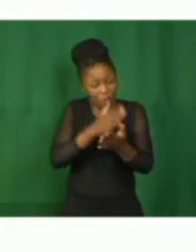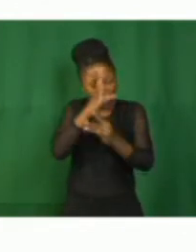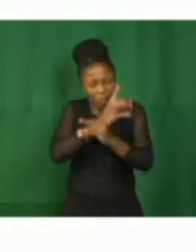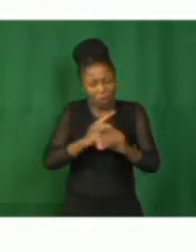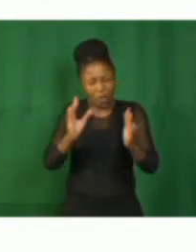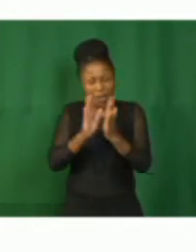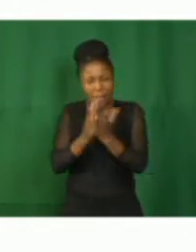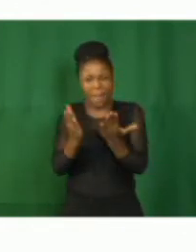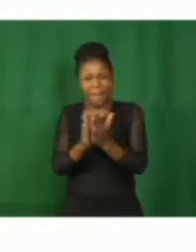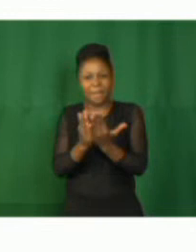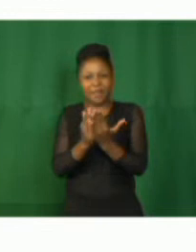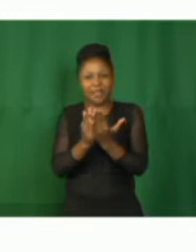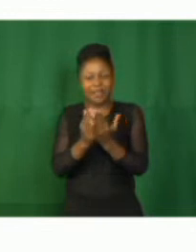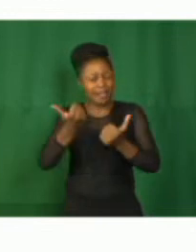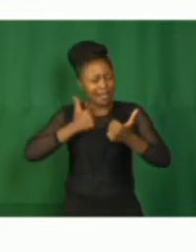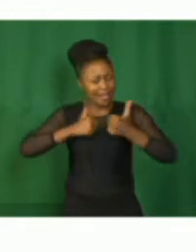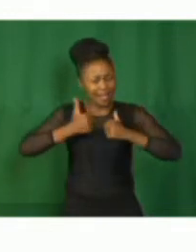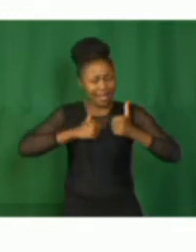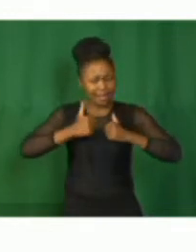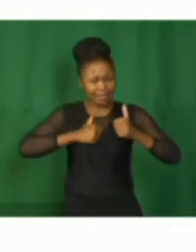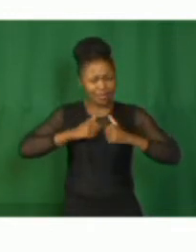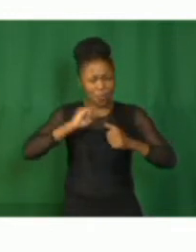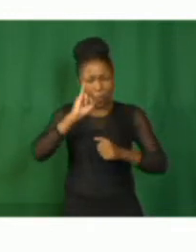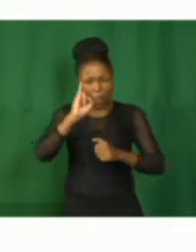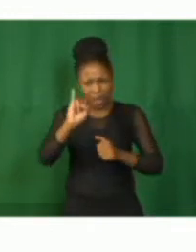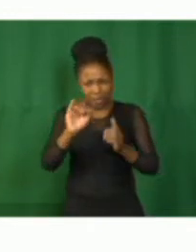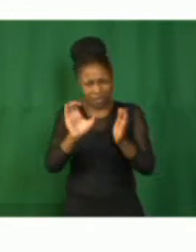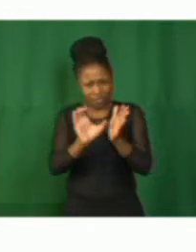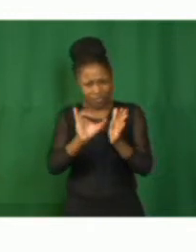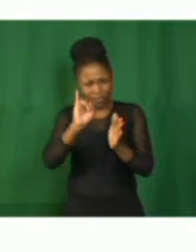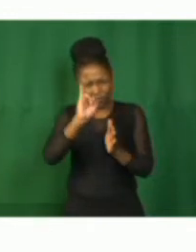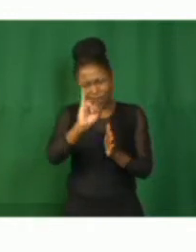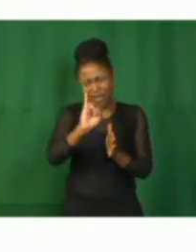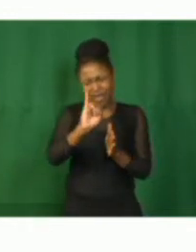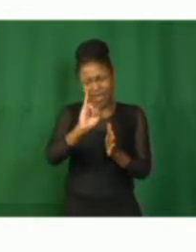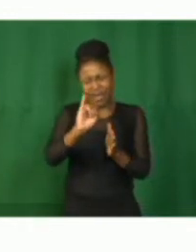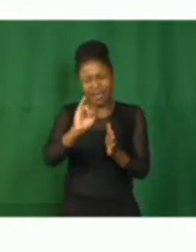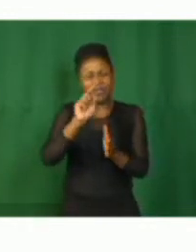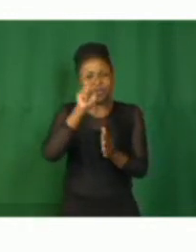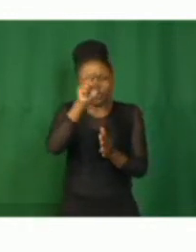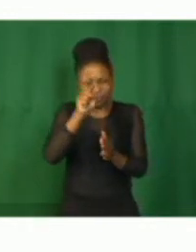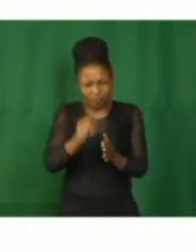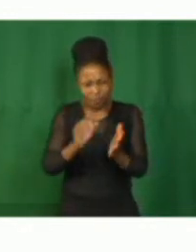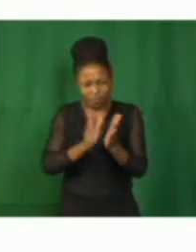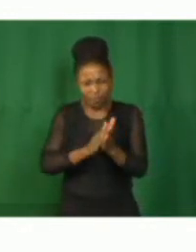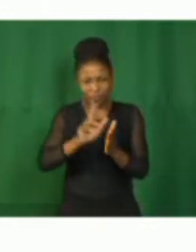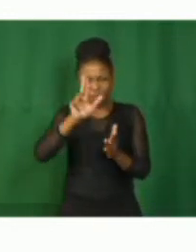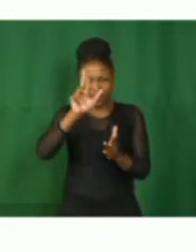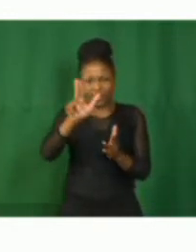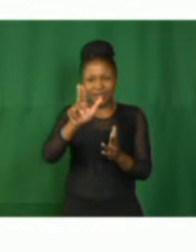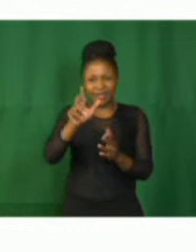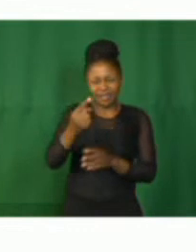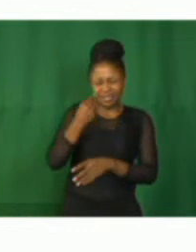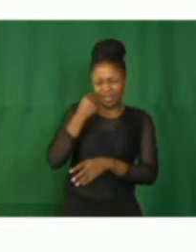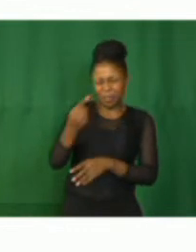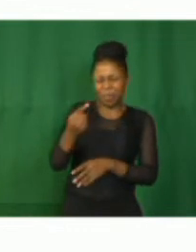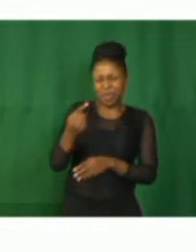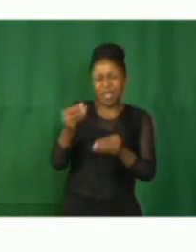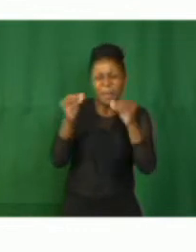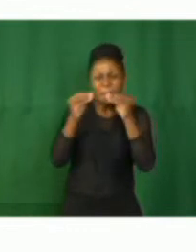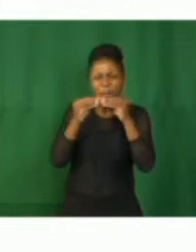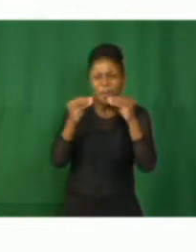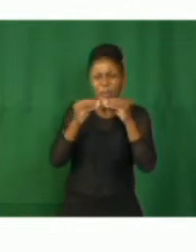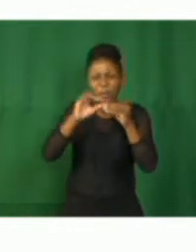go to chapter 1, verses 18. You will find that Judas Iscariot is dead. And how did he